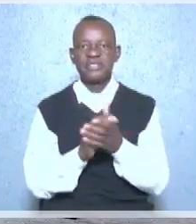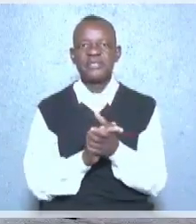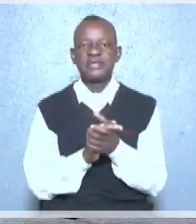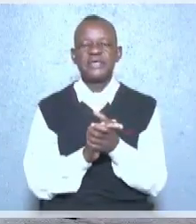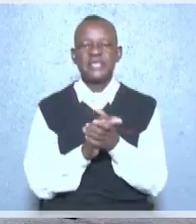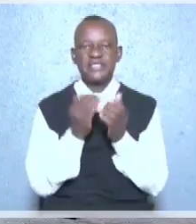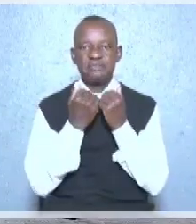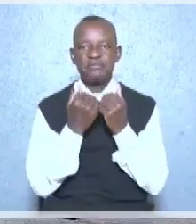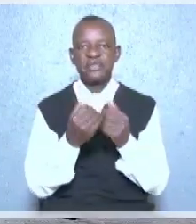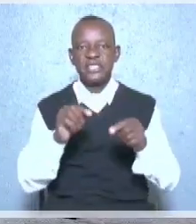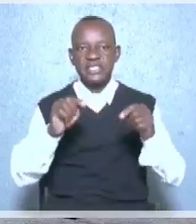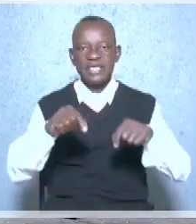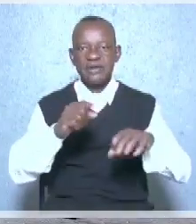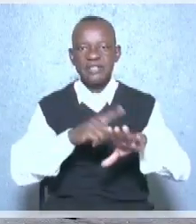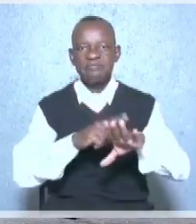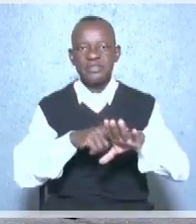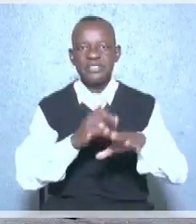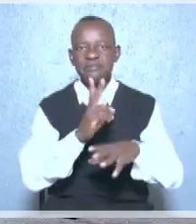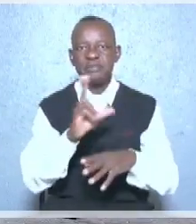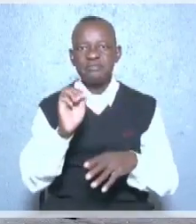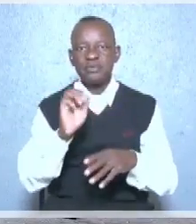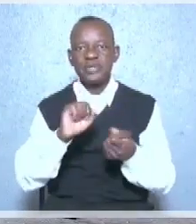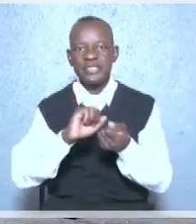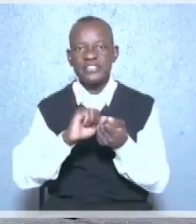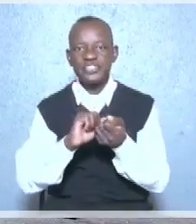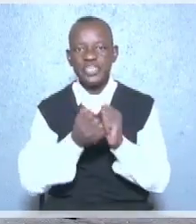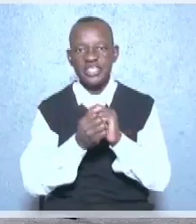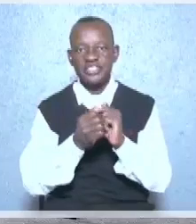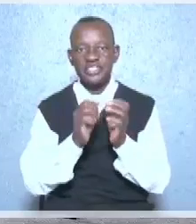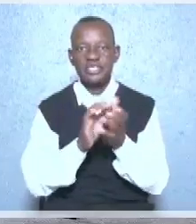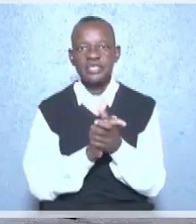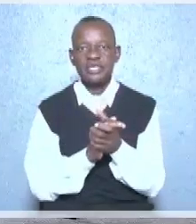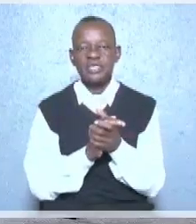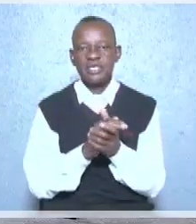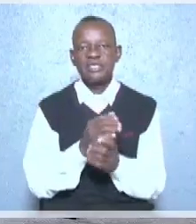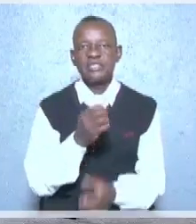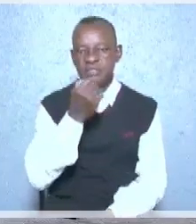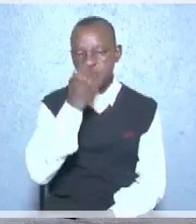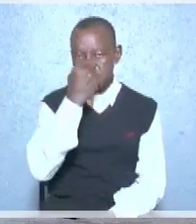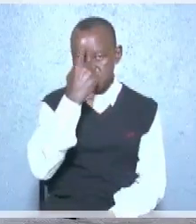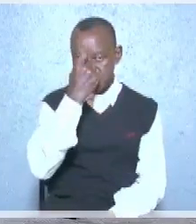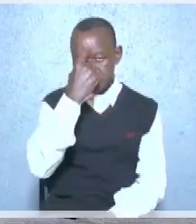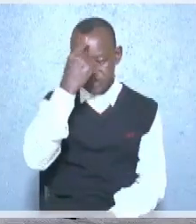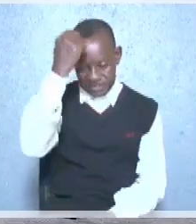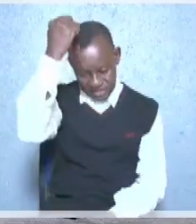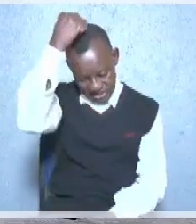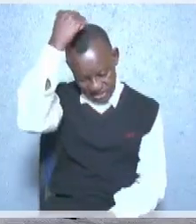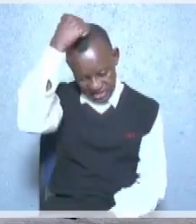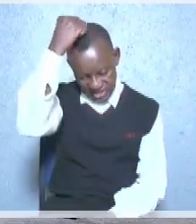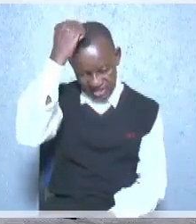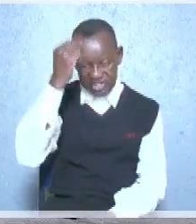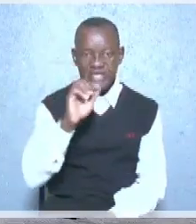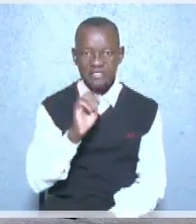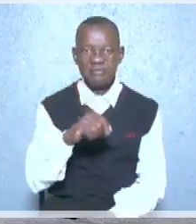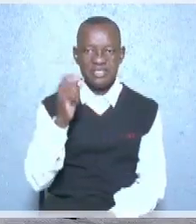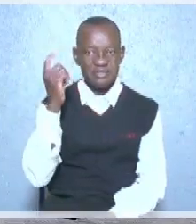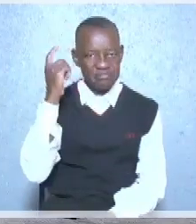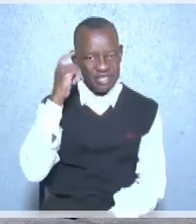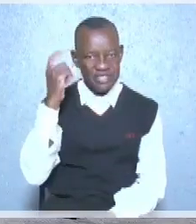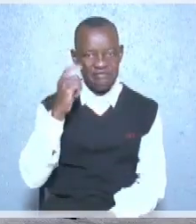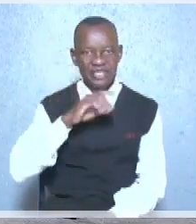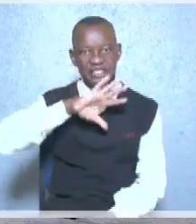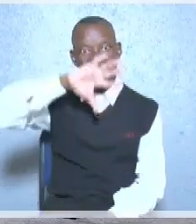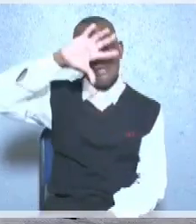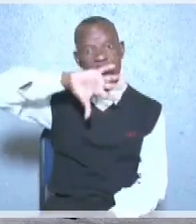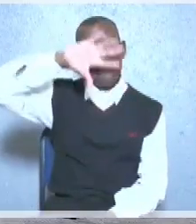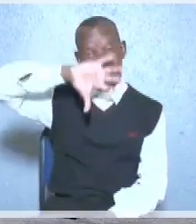mindset before the whole narrative changes and believe that this industry can be an industry